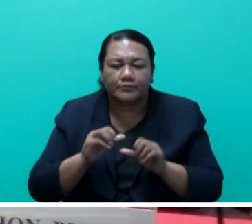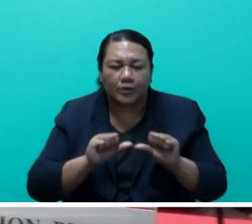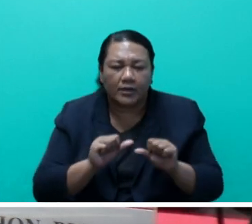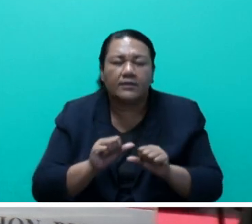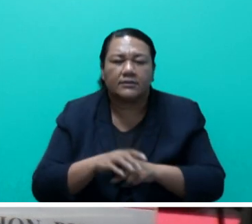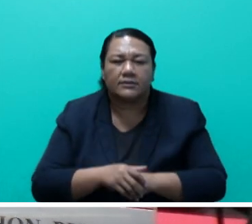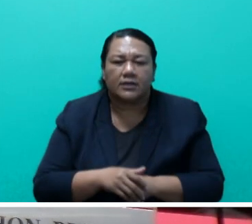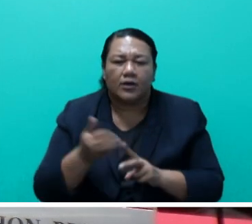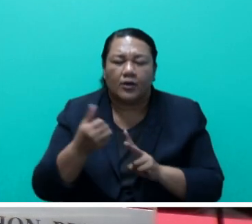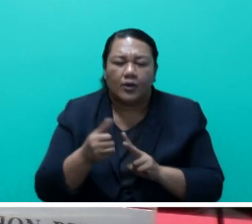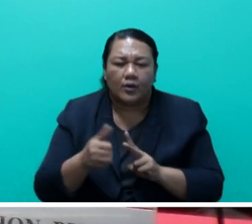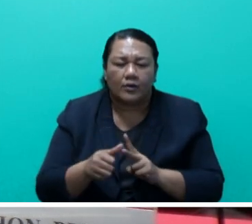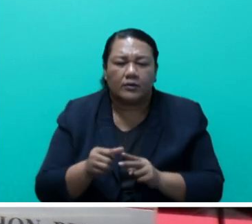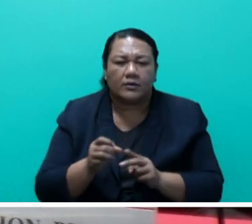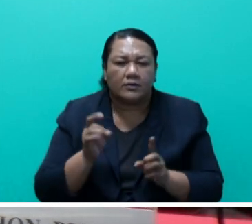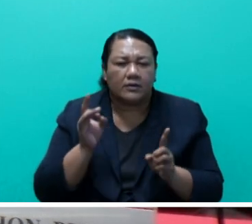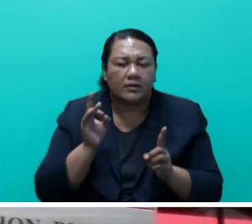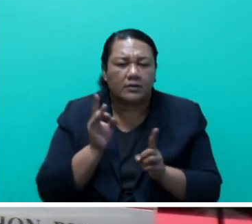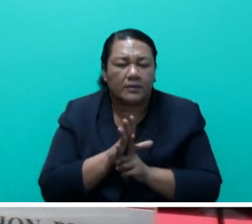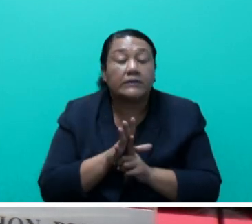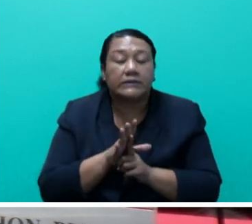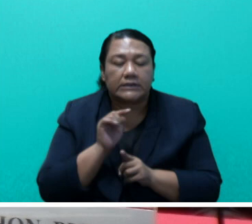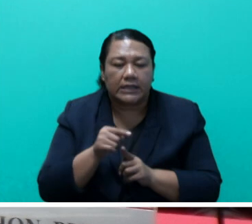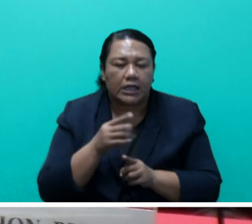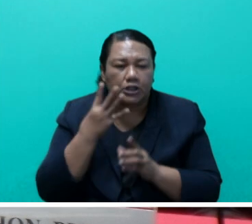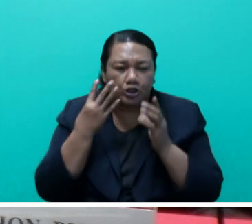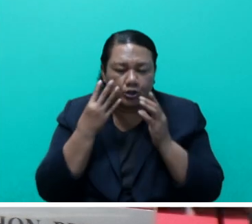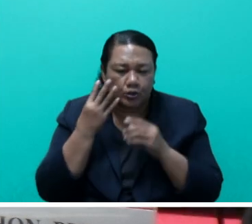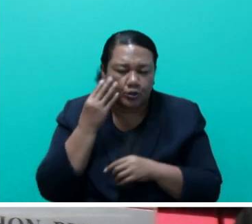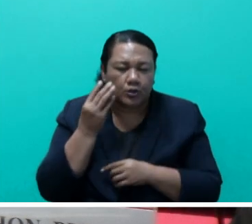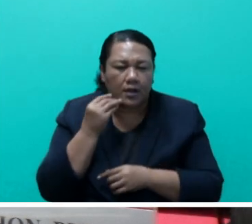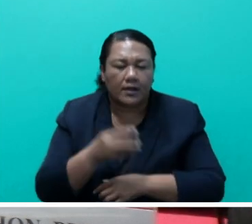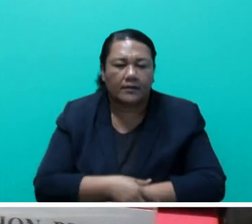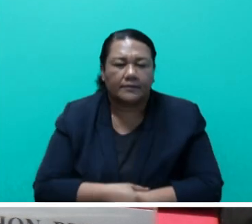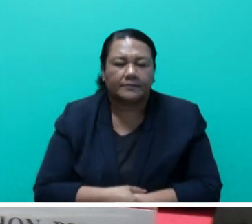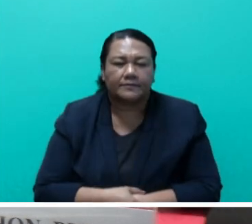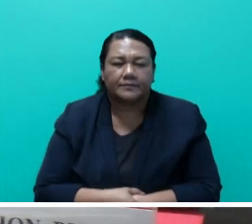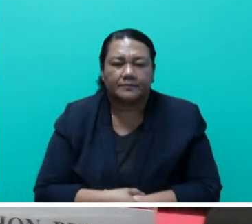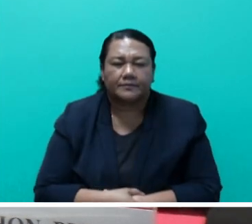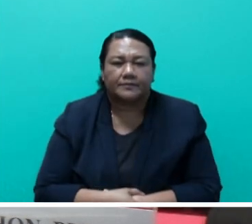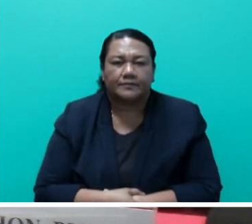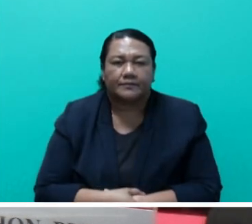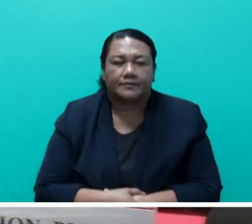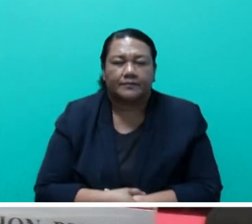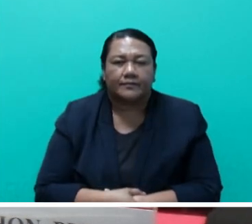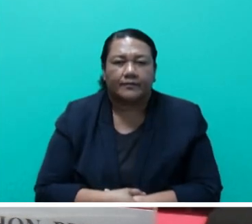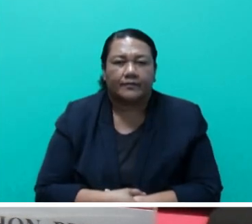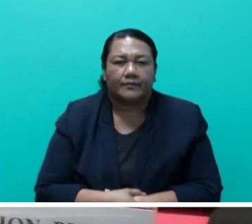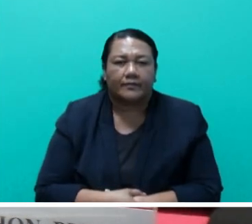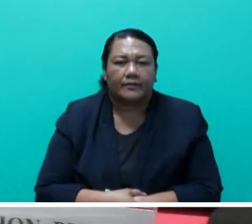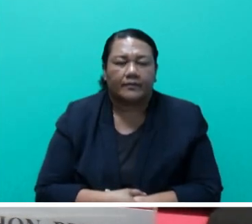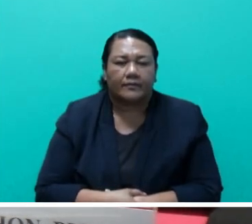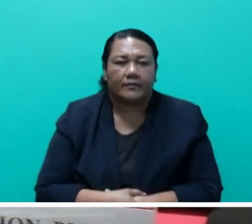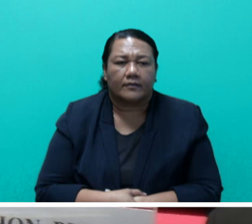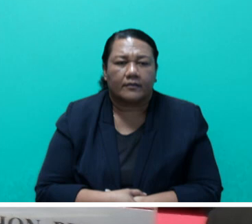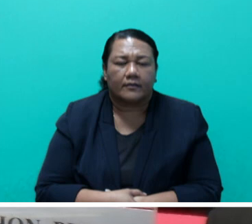the specialty sugar, something that I have been planning for our sugar industry. Mr. Speaker,